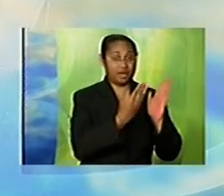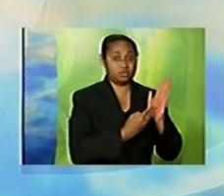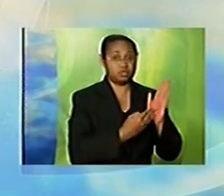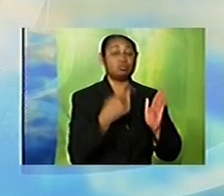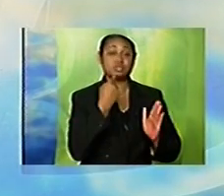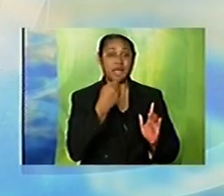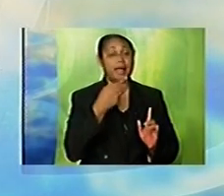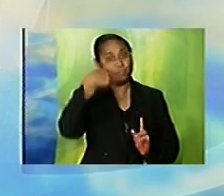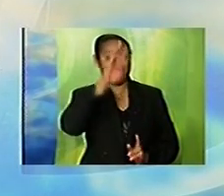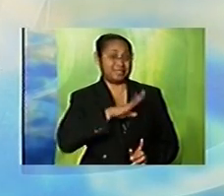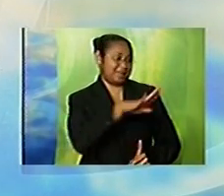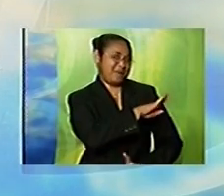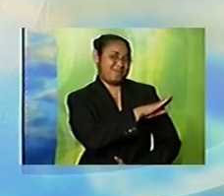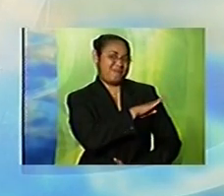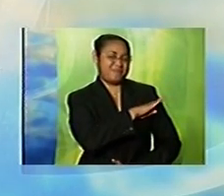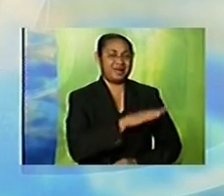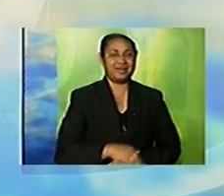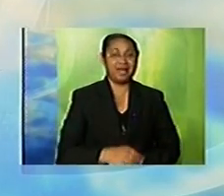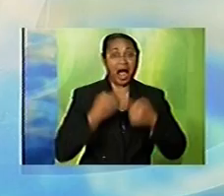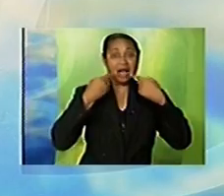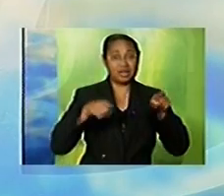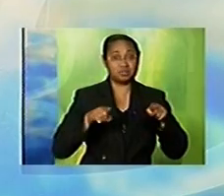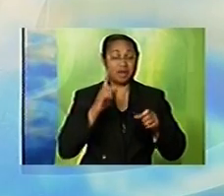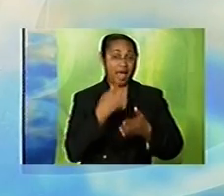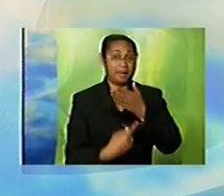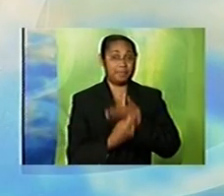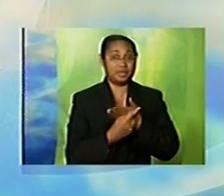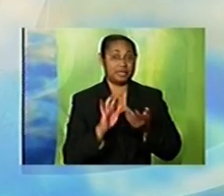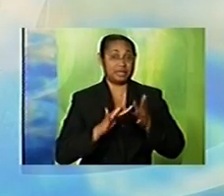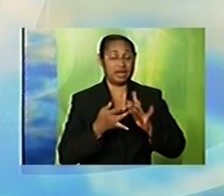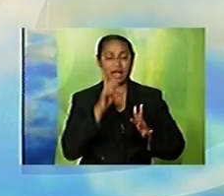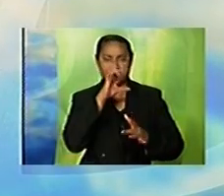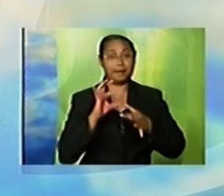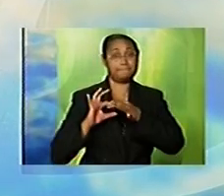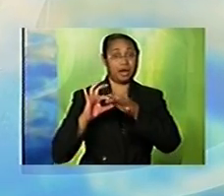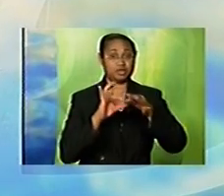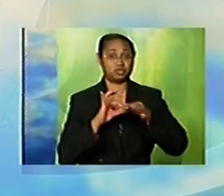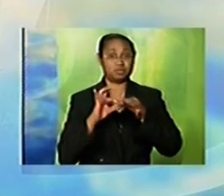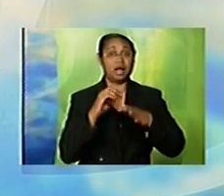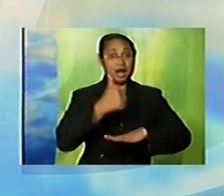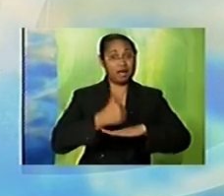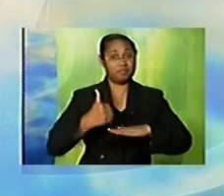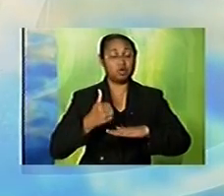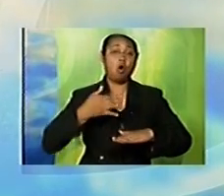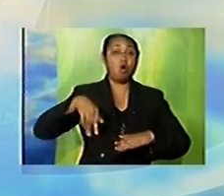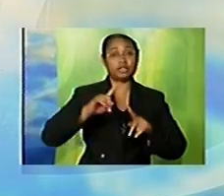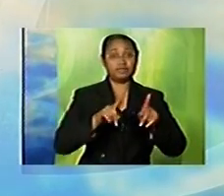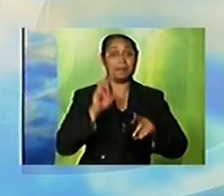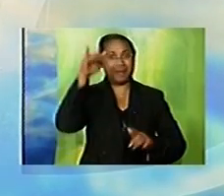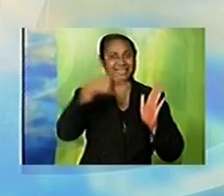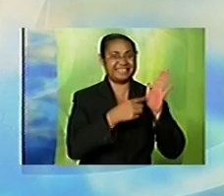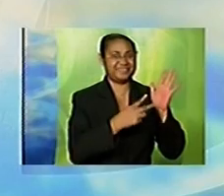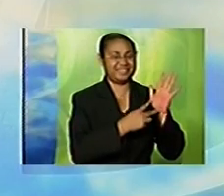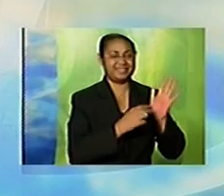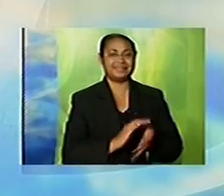Minister Commodore Burenge Bainimarama. The announcement of live streaming over the internet is a partnership between government and popular TV station